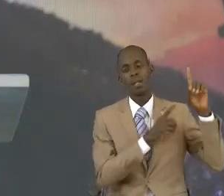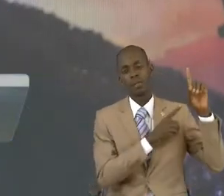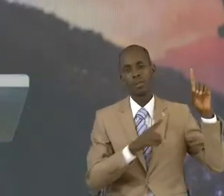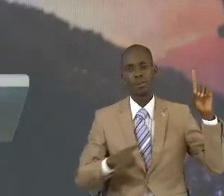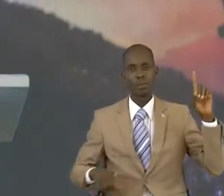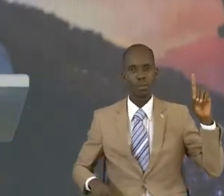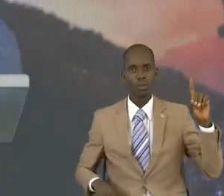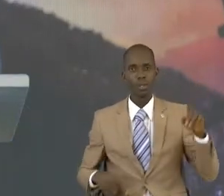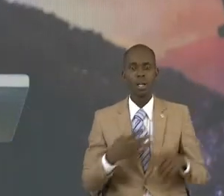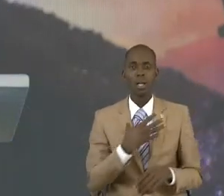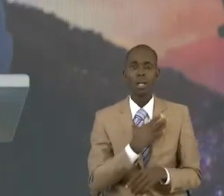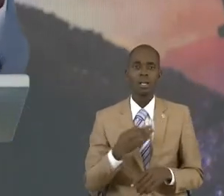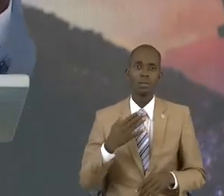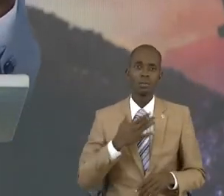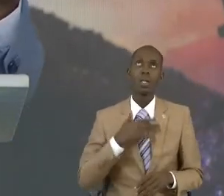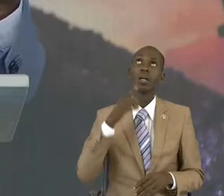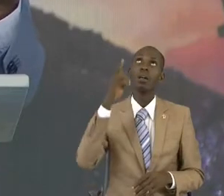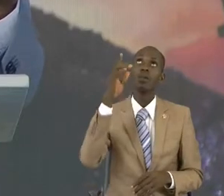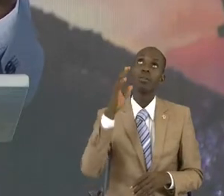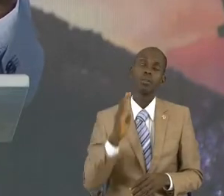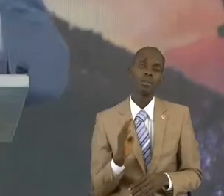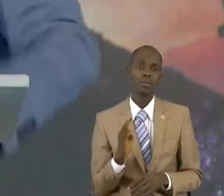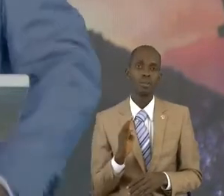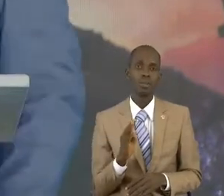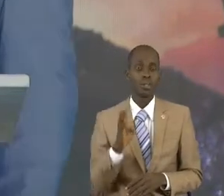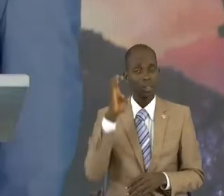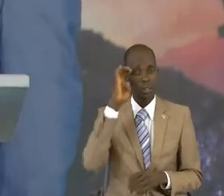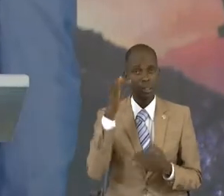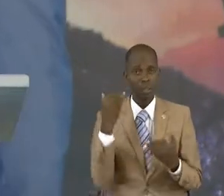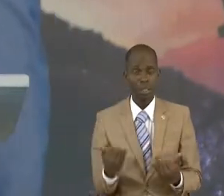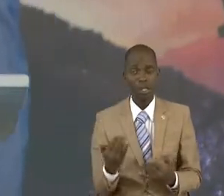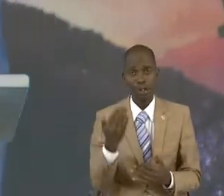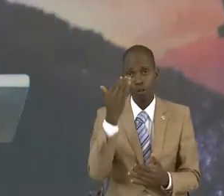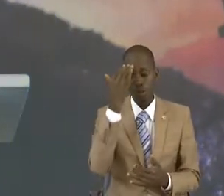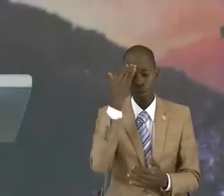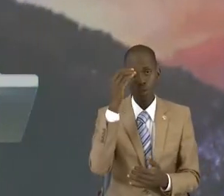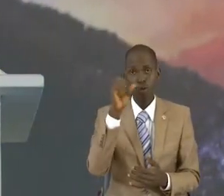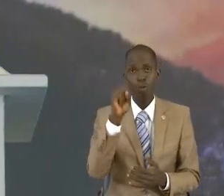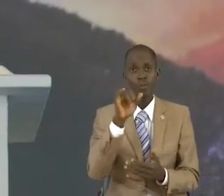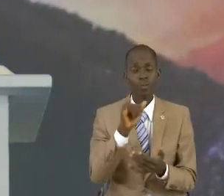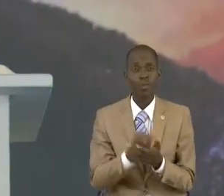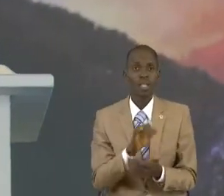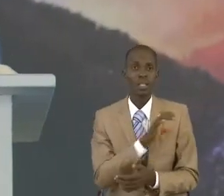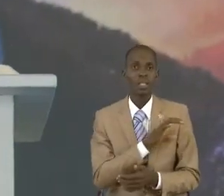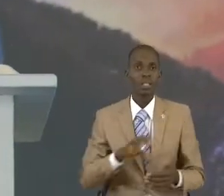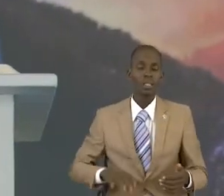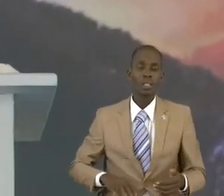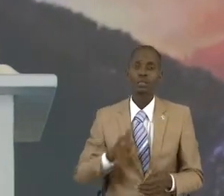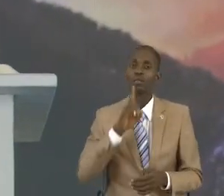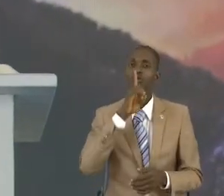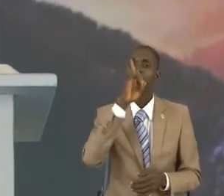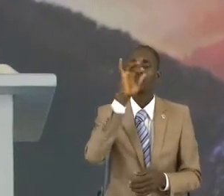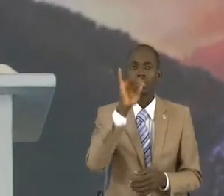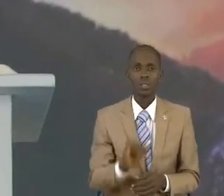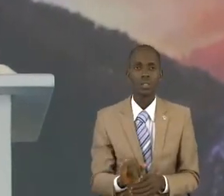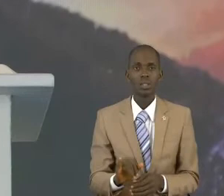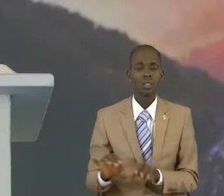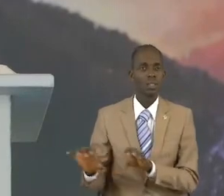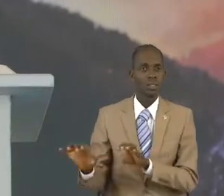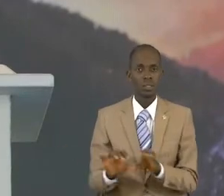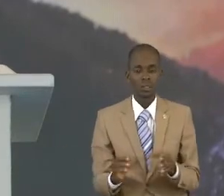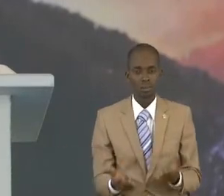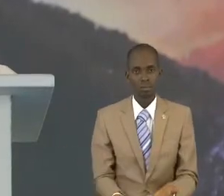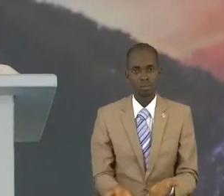my God. He realized that Christ indeed rose from the